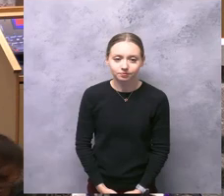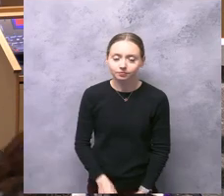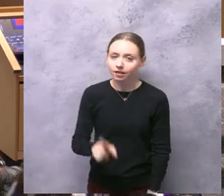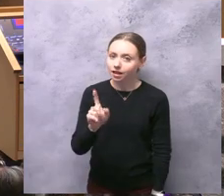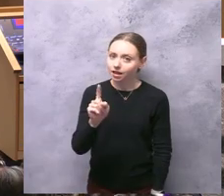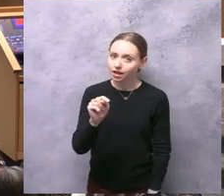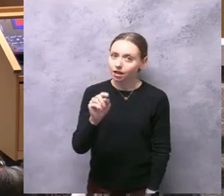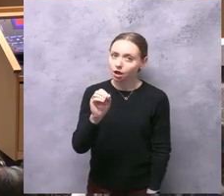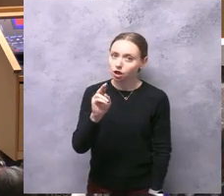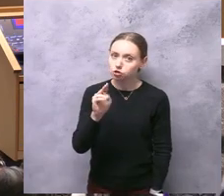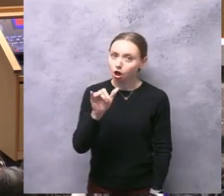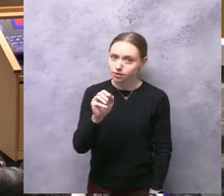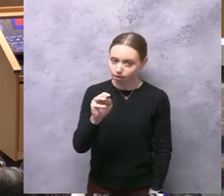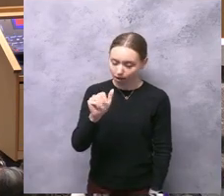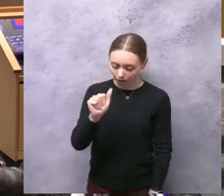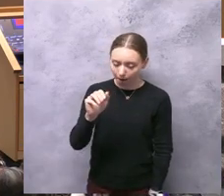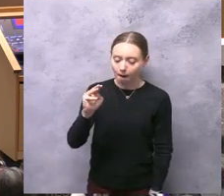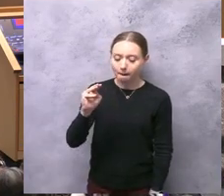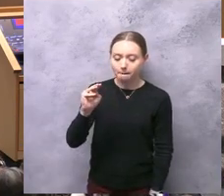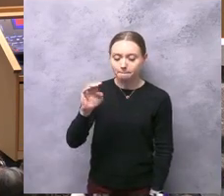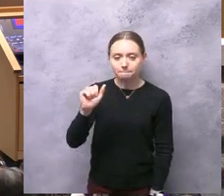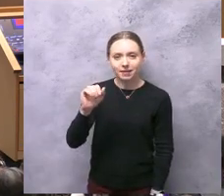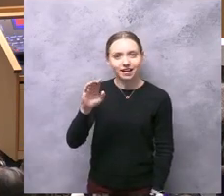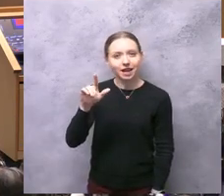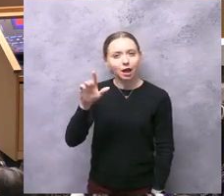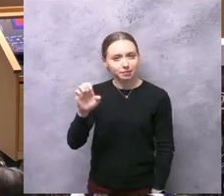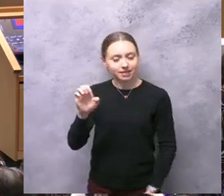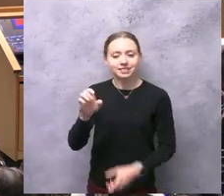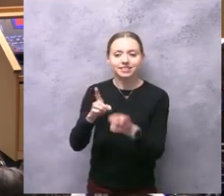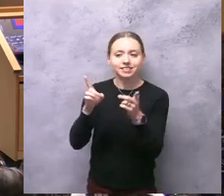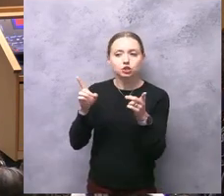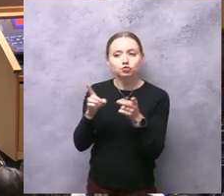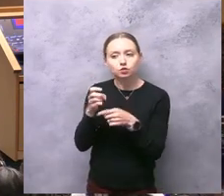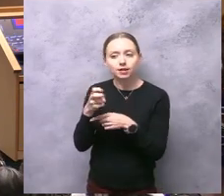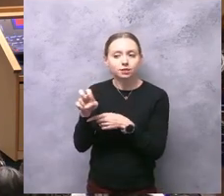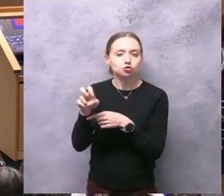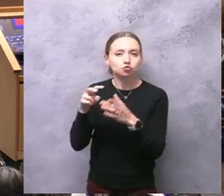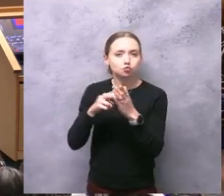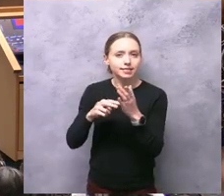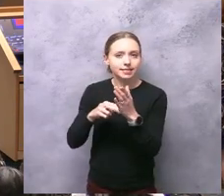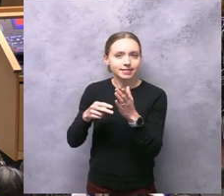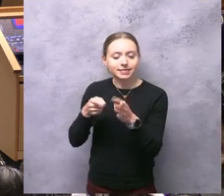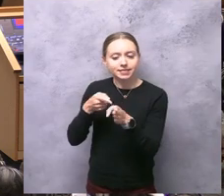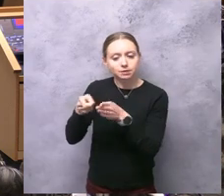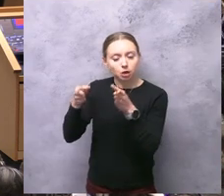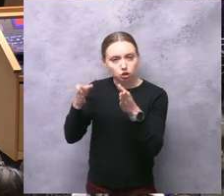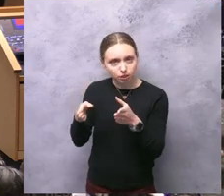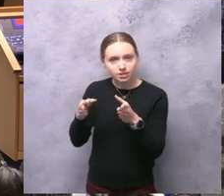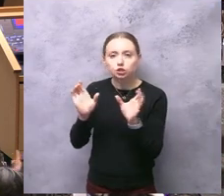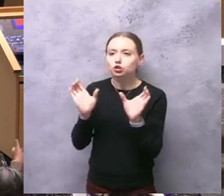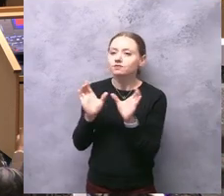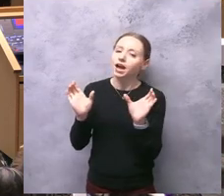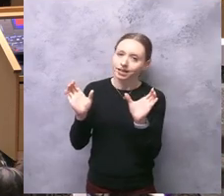Tanya McKelvey, District Reading Transition Specialist, certified in Literacy, Reading, Language Arts.